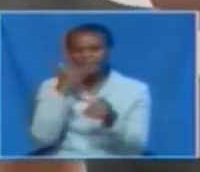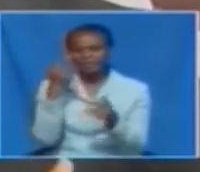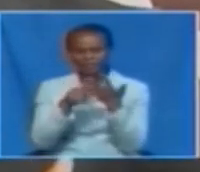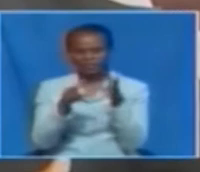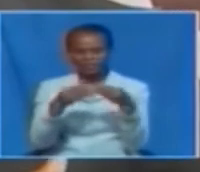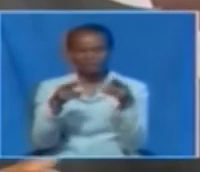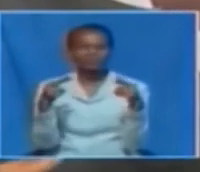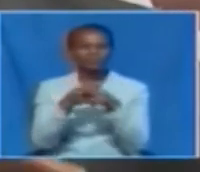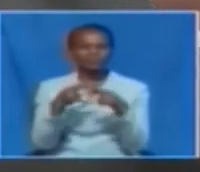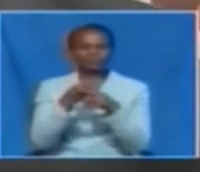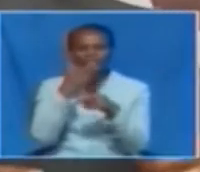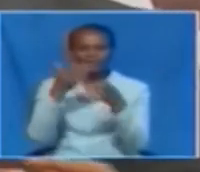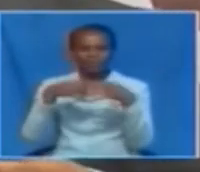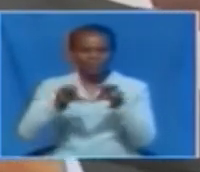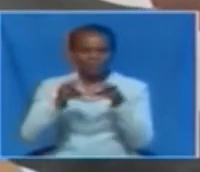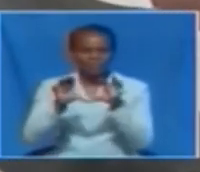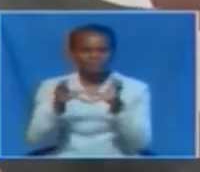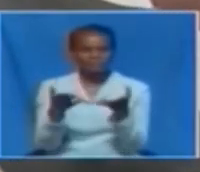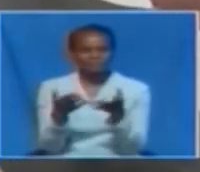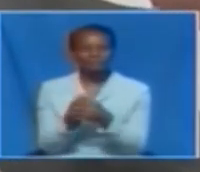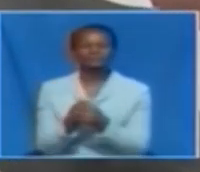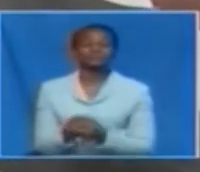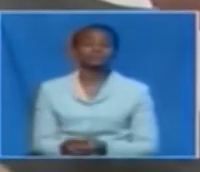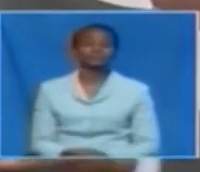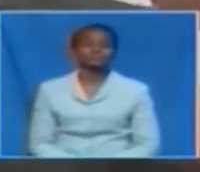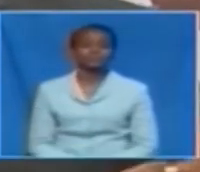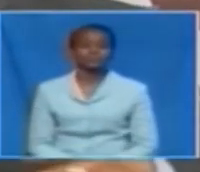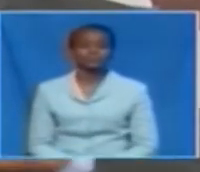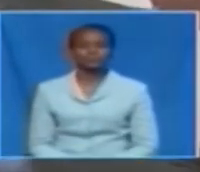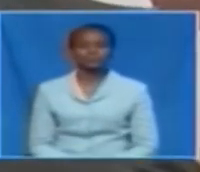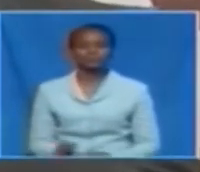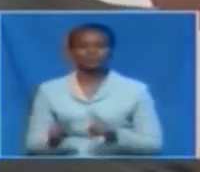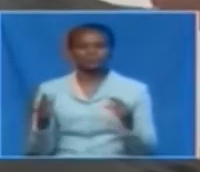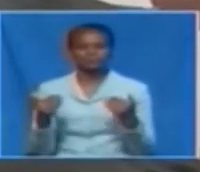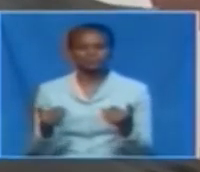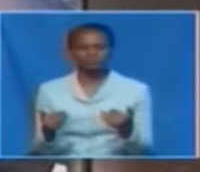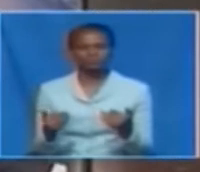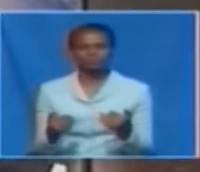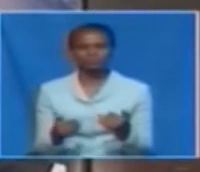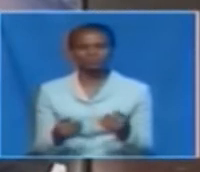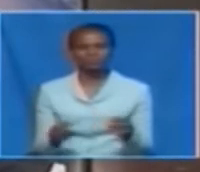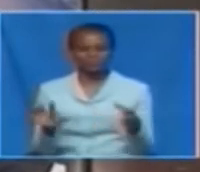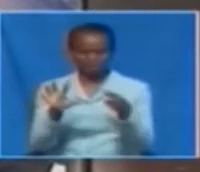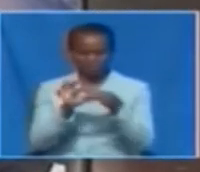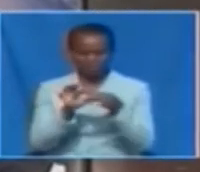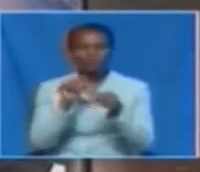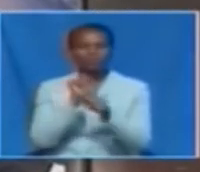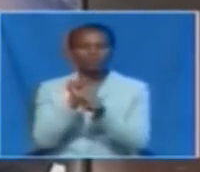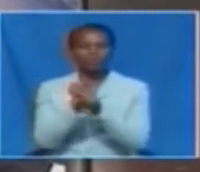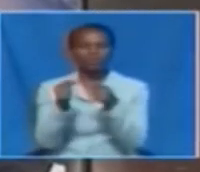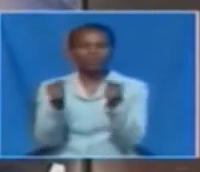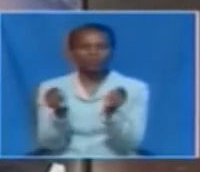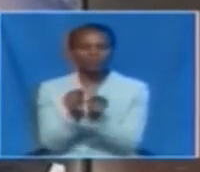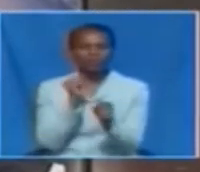given room to continue So running. it's not that you're going into this alliance hoping you will be the running